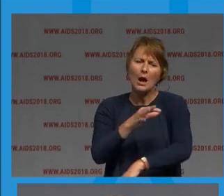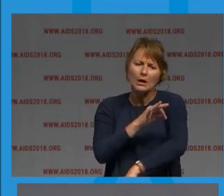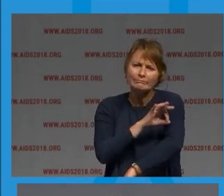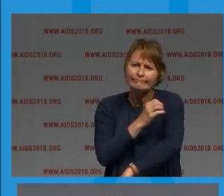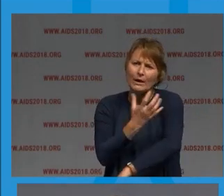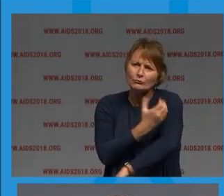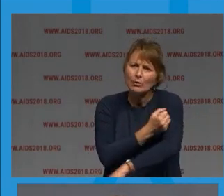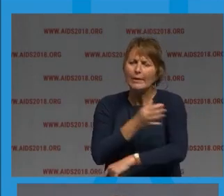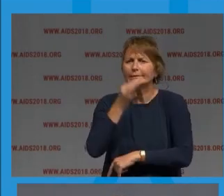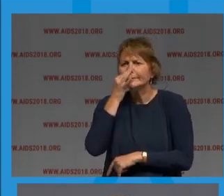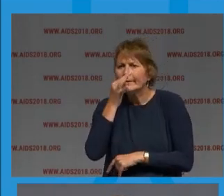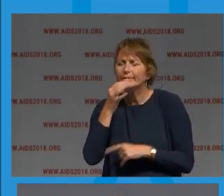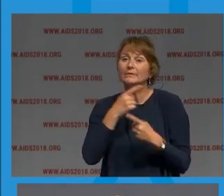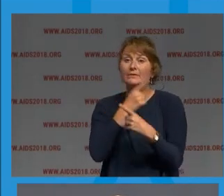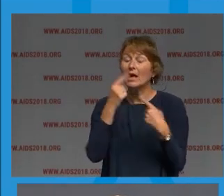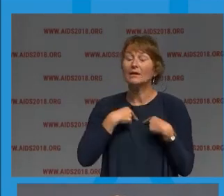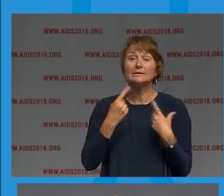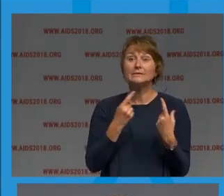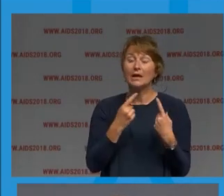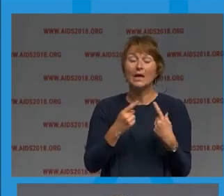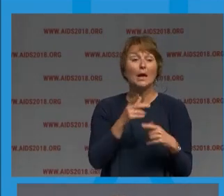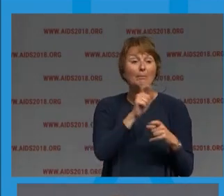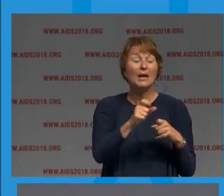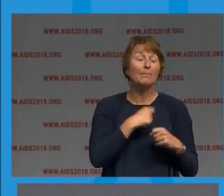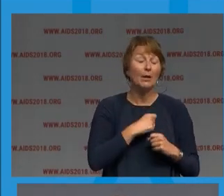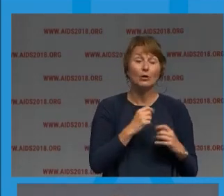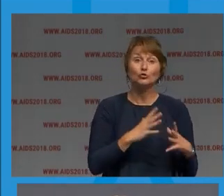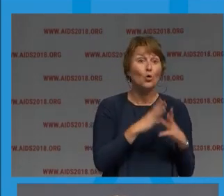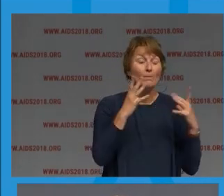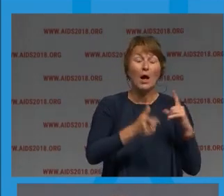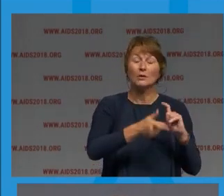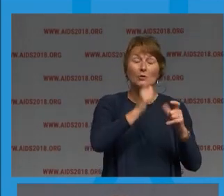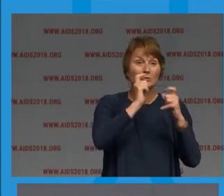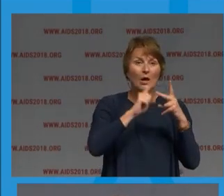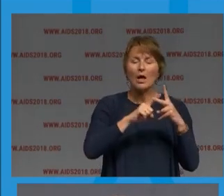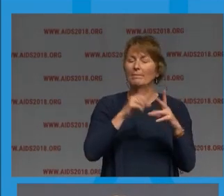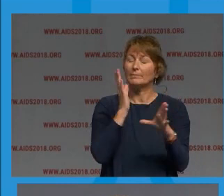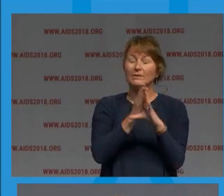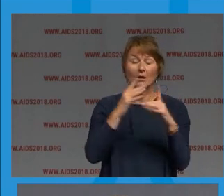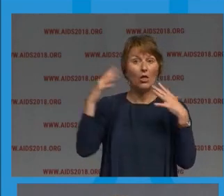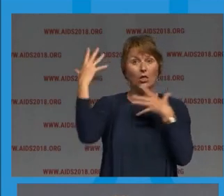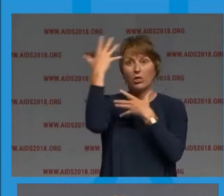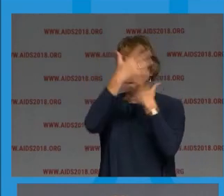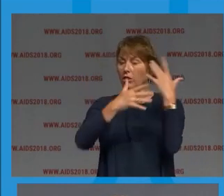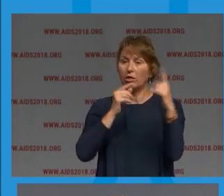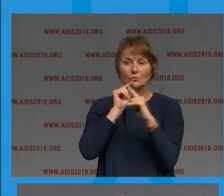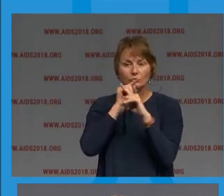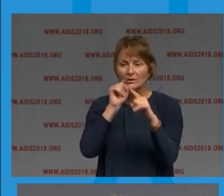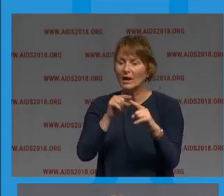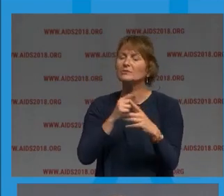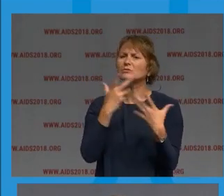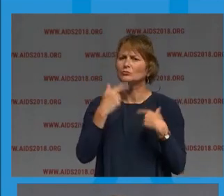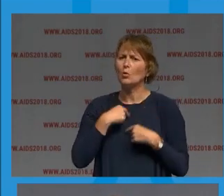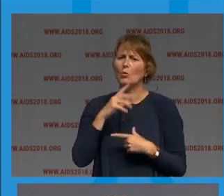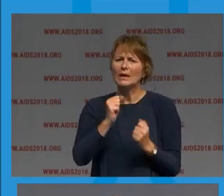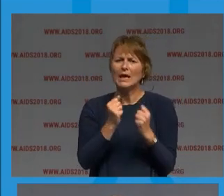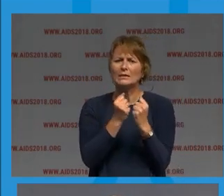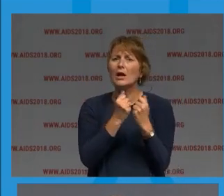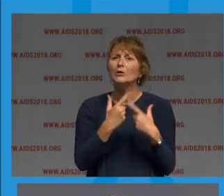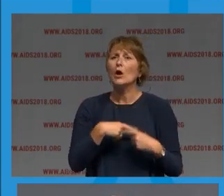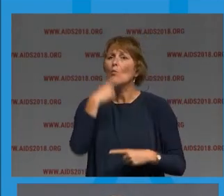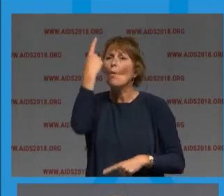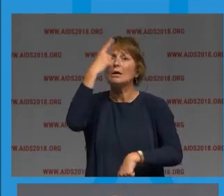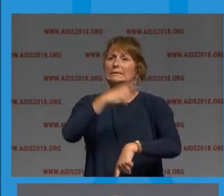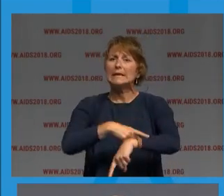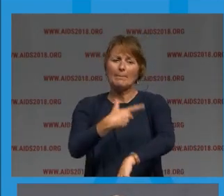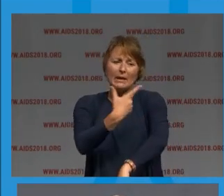for health: overdose, psychotic reaction, high HIV risks due multiple injections,